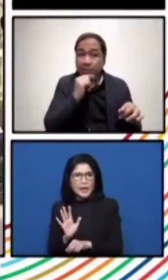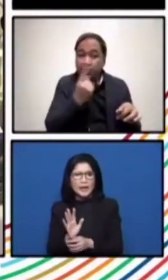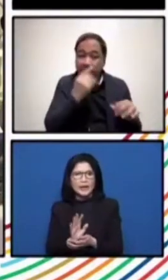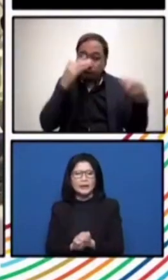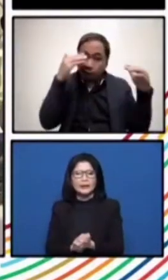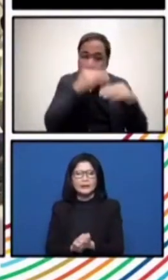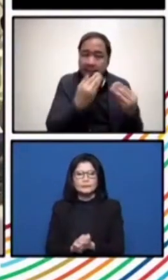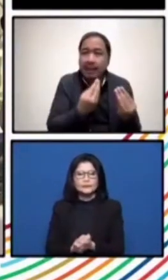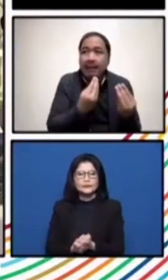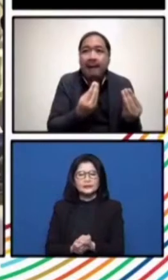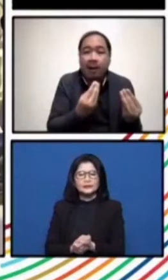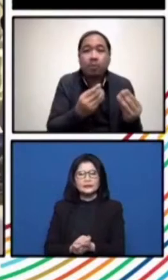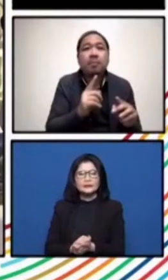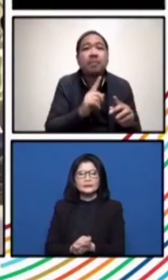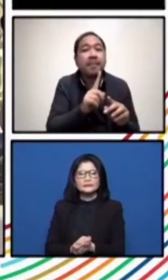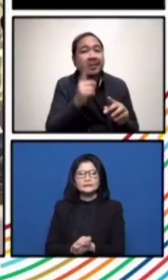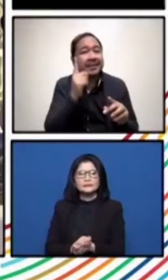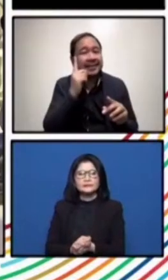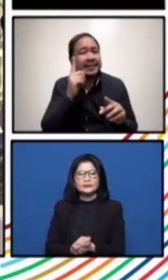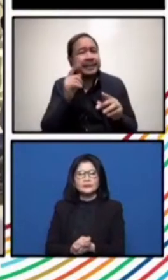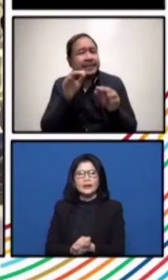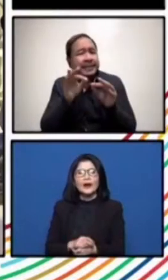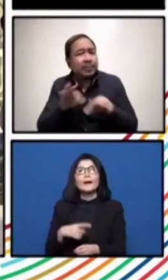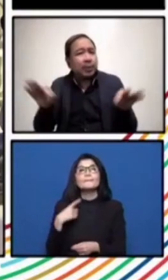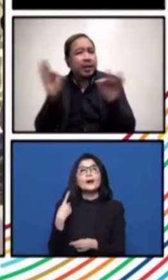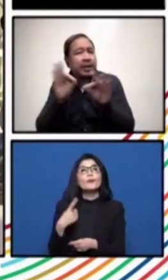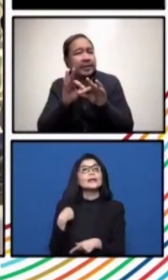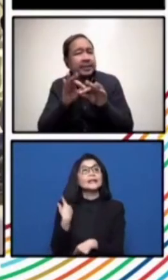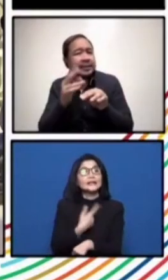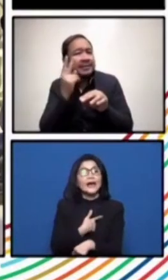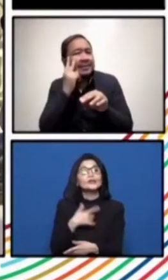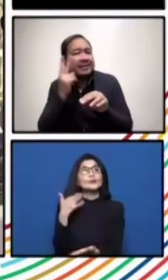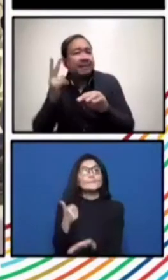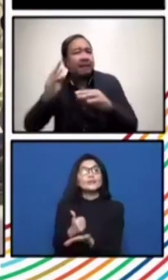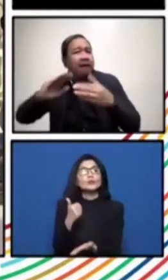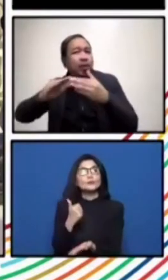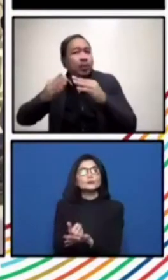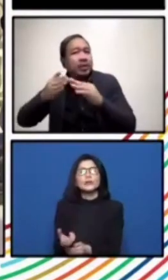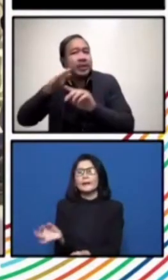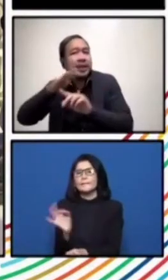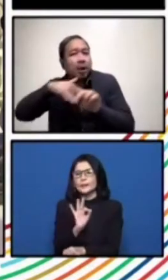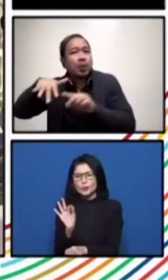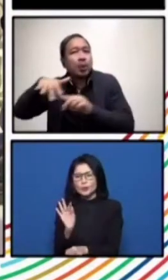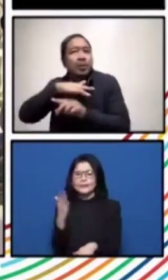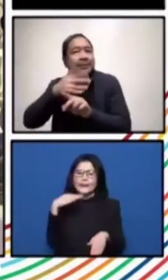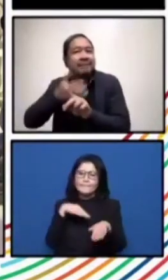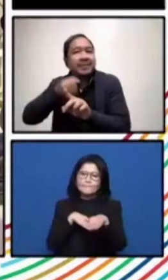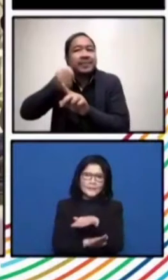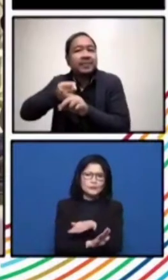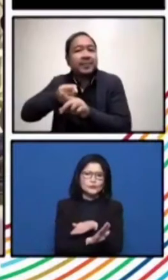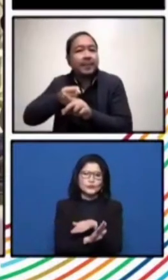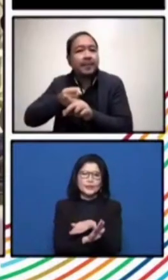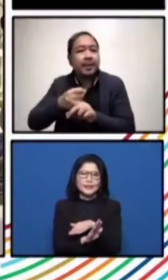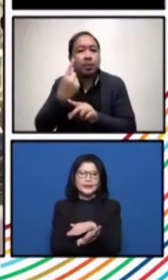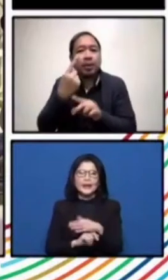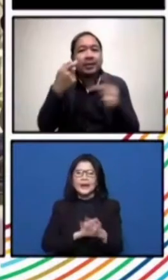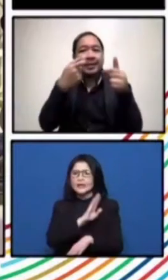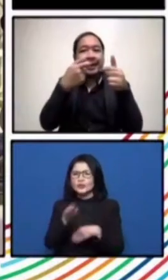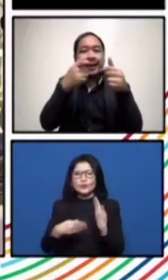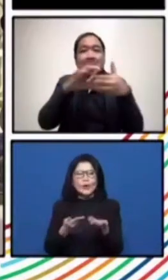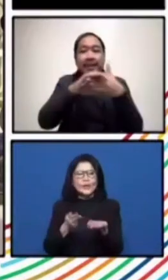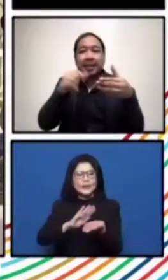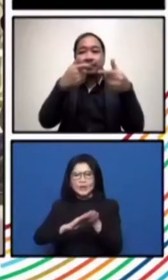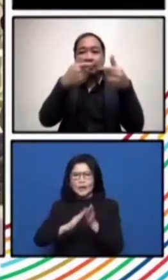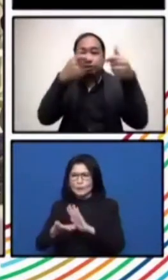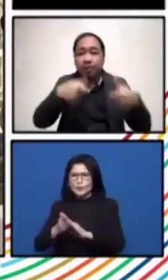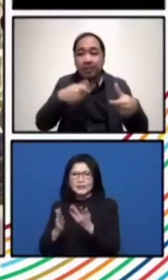it actually actually brings value to our society and communities Accenture came out with a report showcasing that businesses